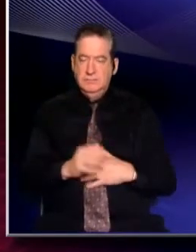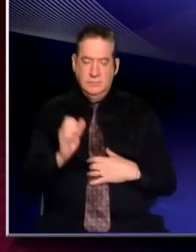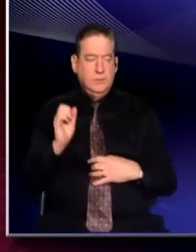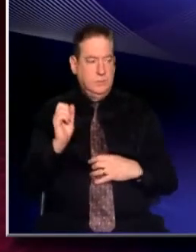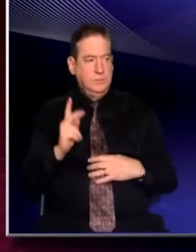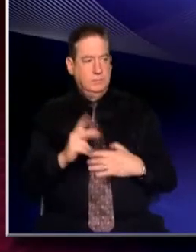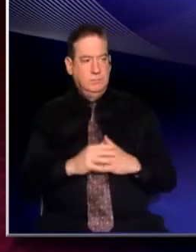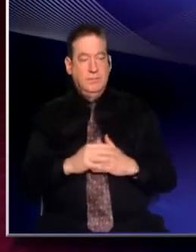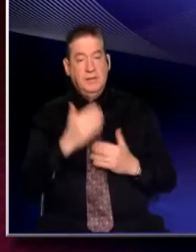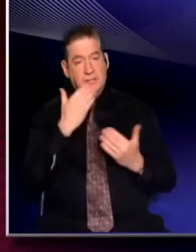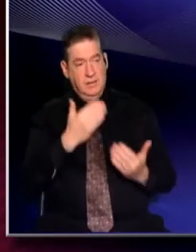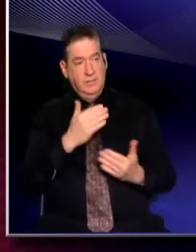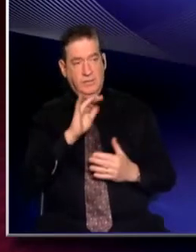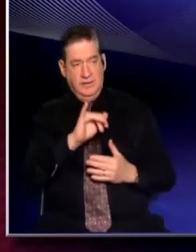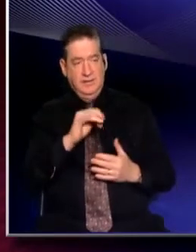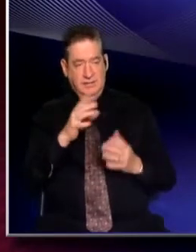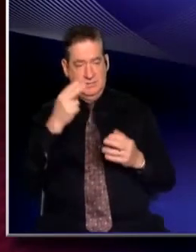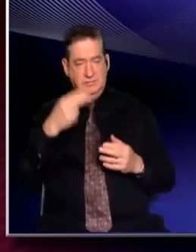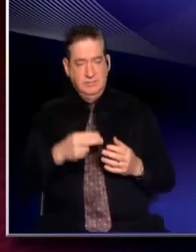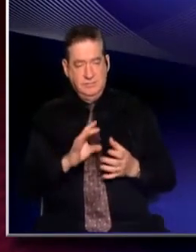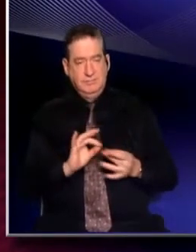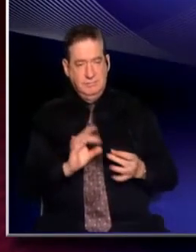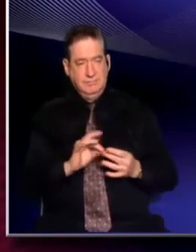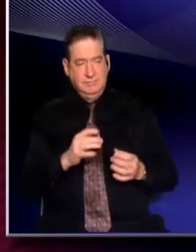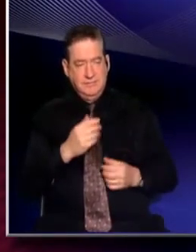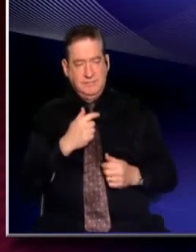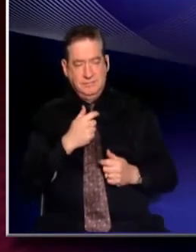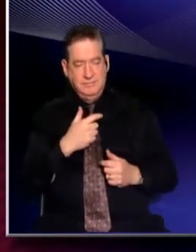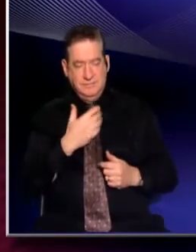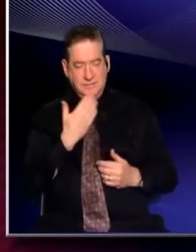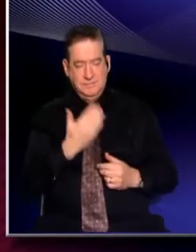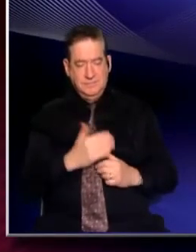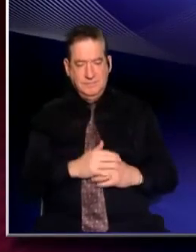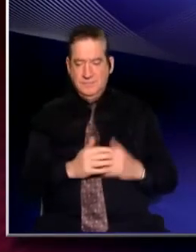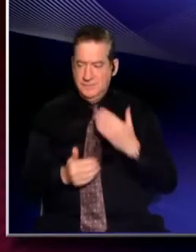All right. Thank you for that history. Thank you.